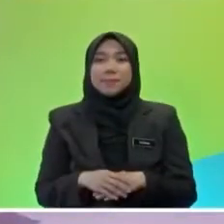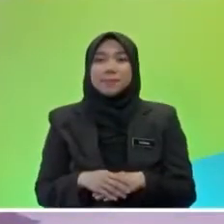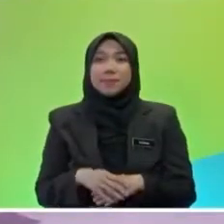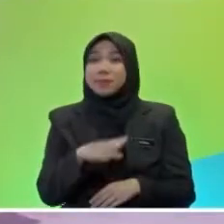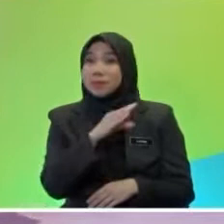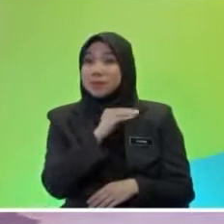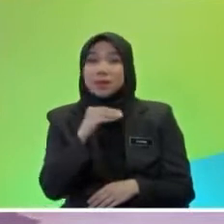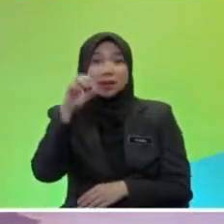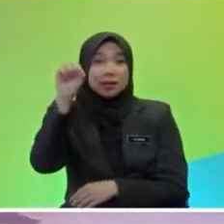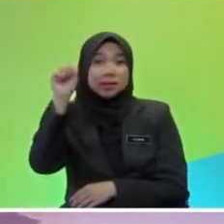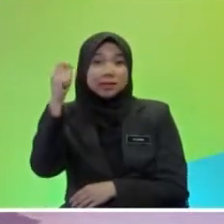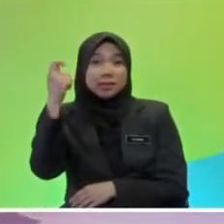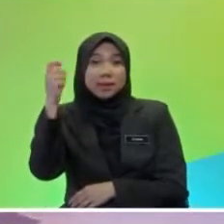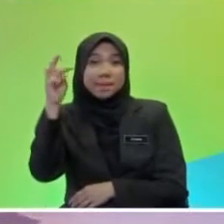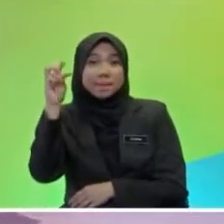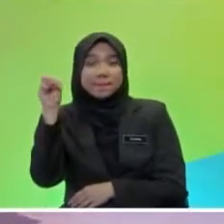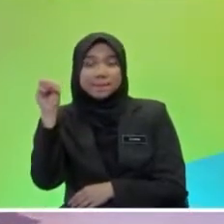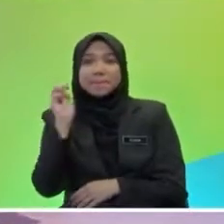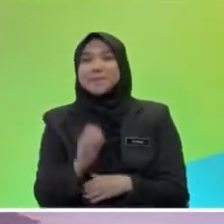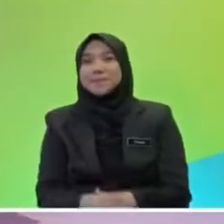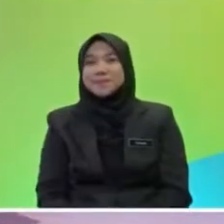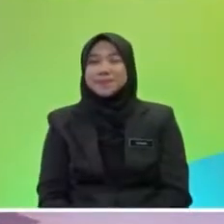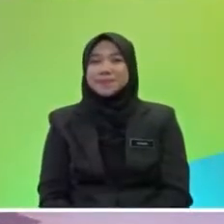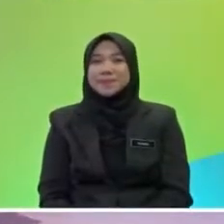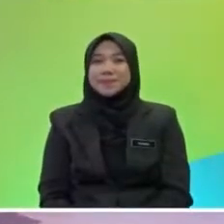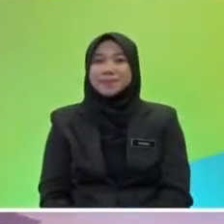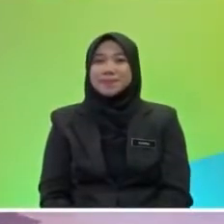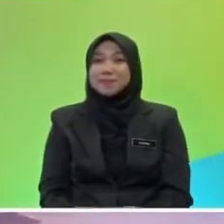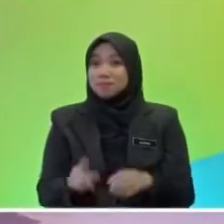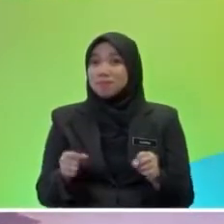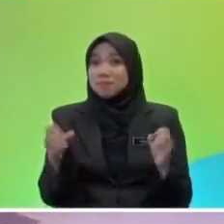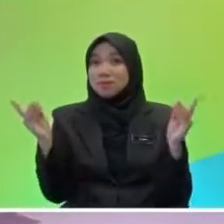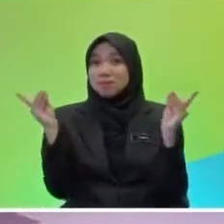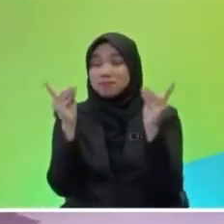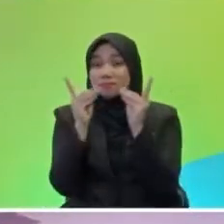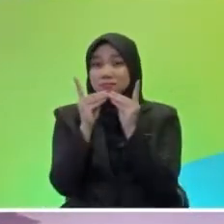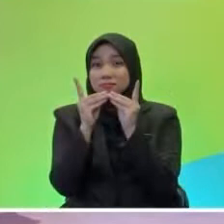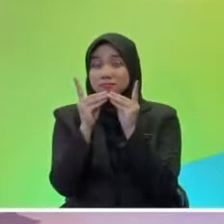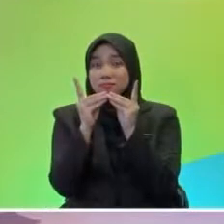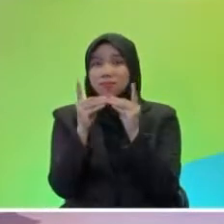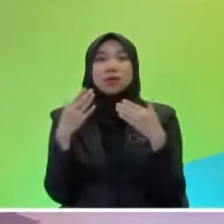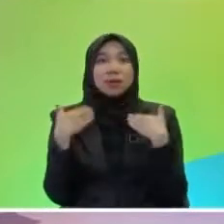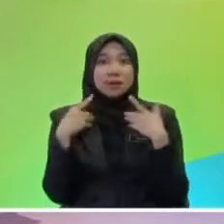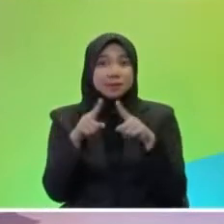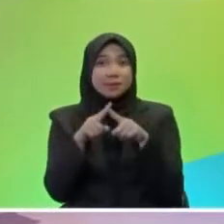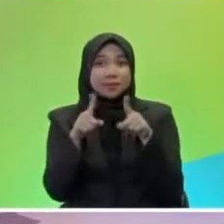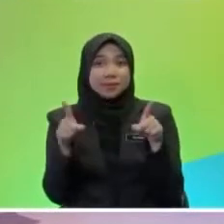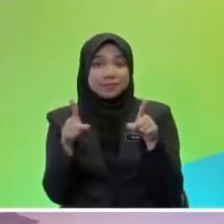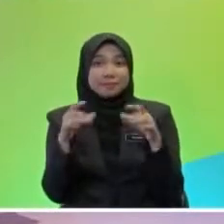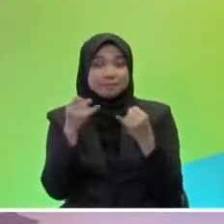woody stem. These are the things. So we can find some plants, even they are different in the type,